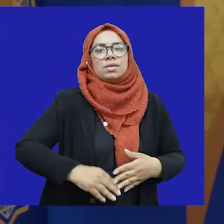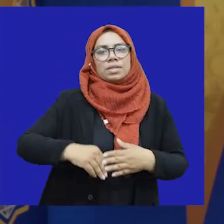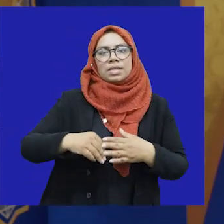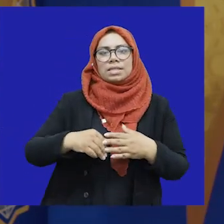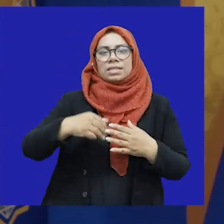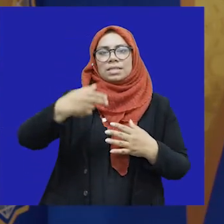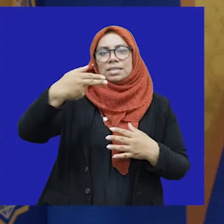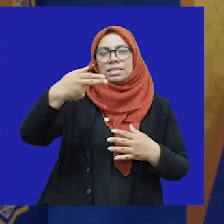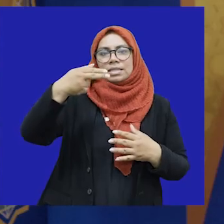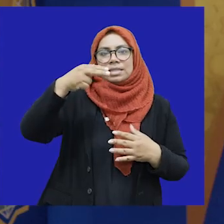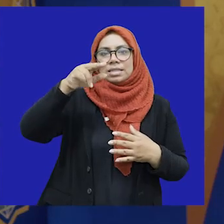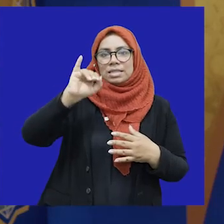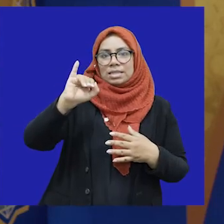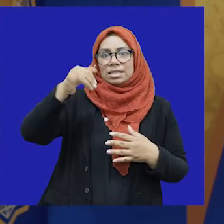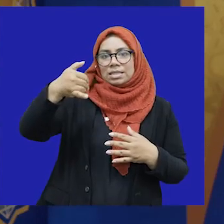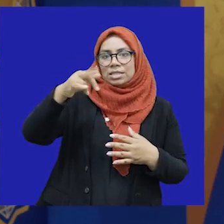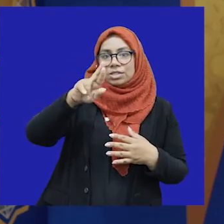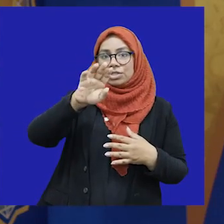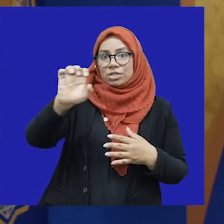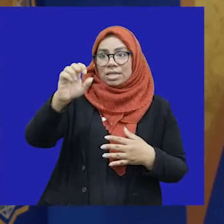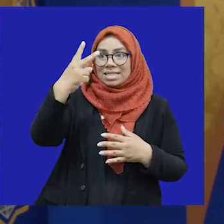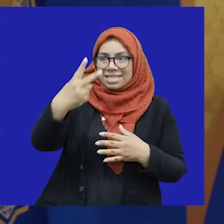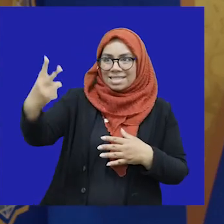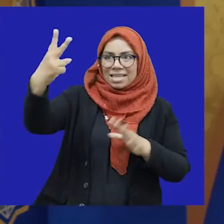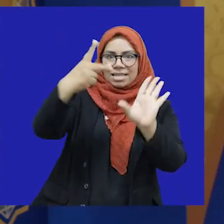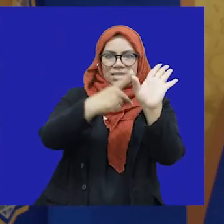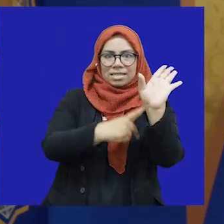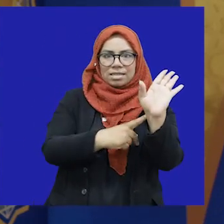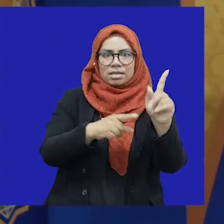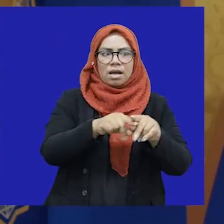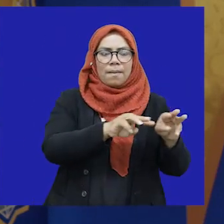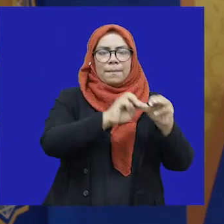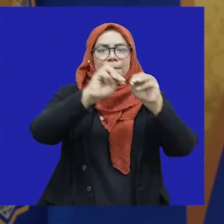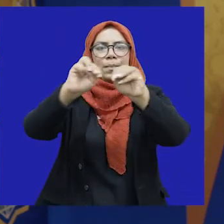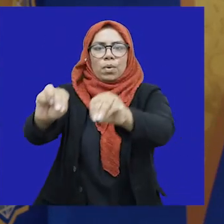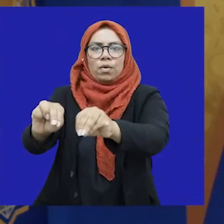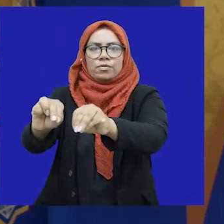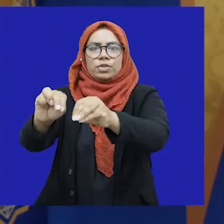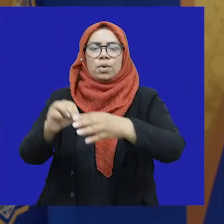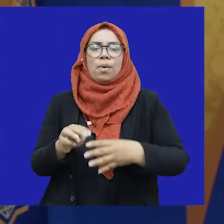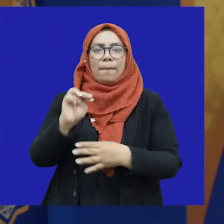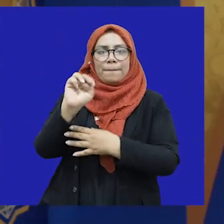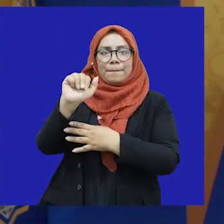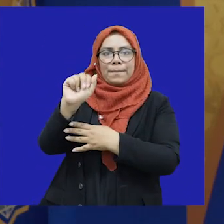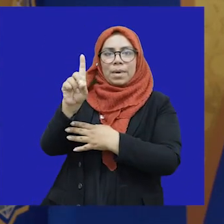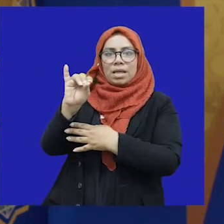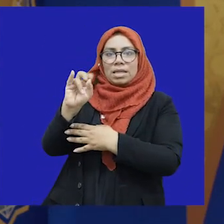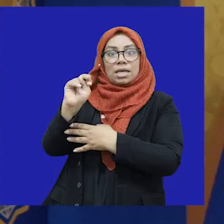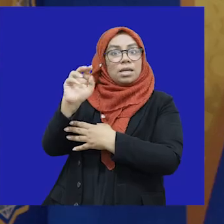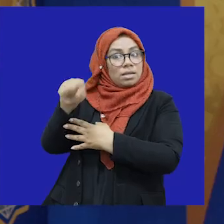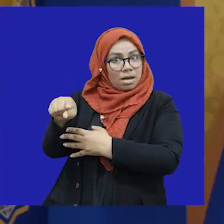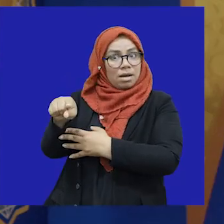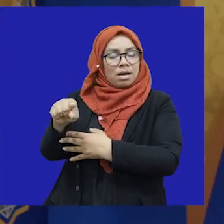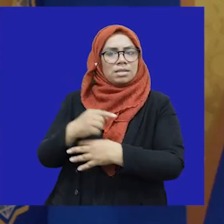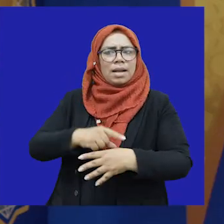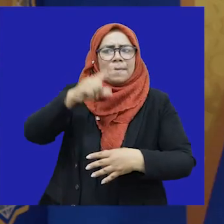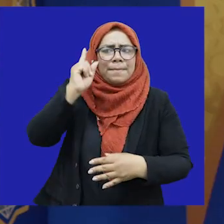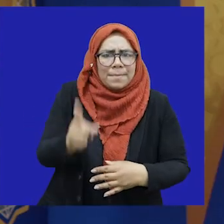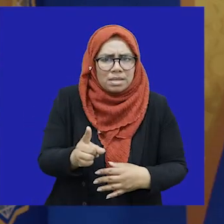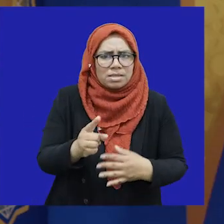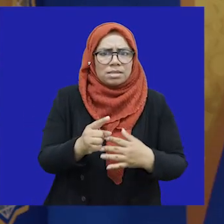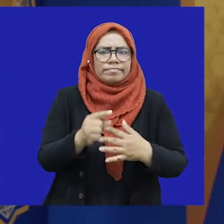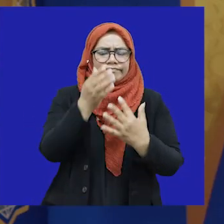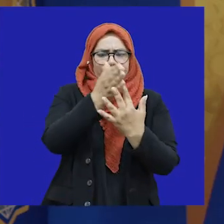faith we wish to strengthen, or someone whose potential harm we seek to prevent. It is important to note